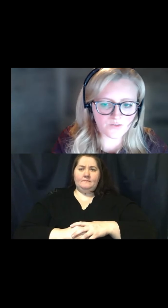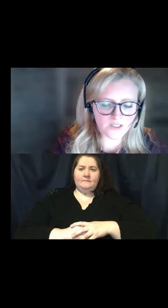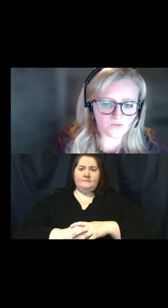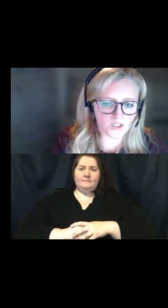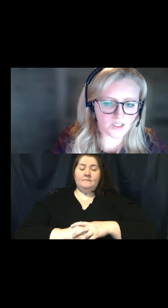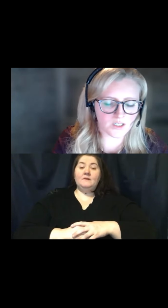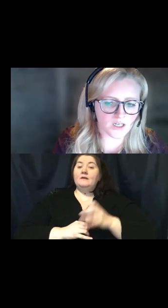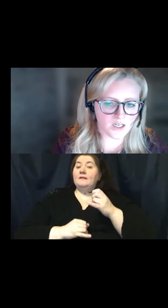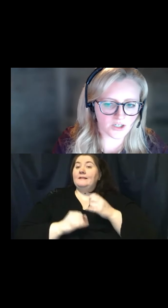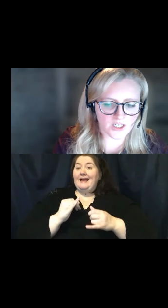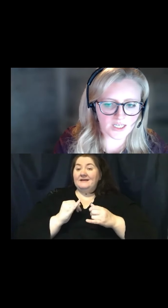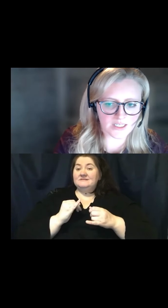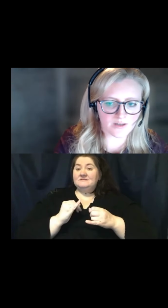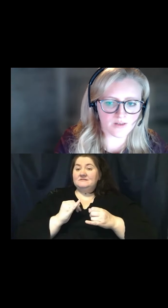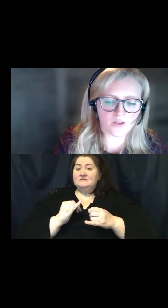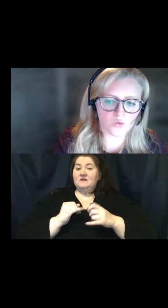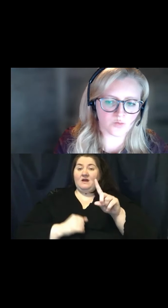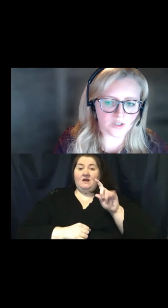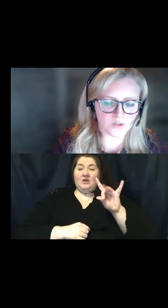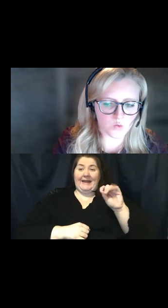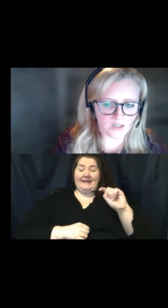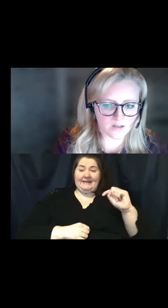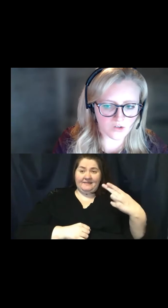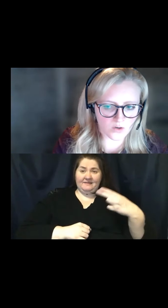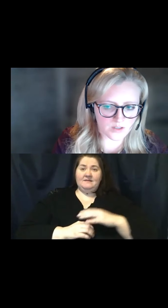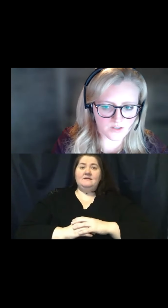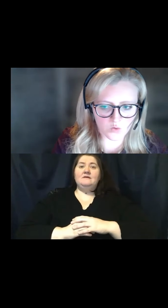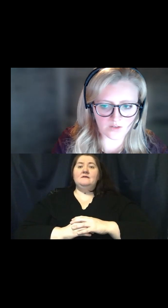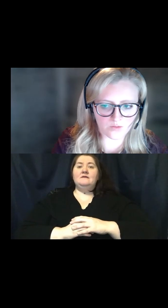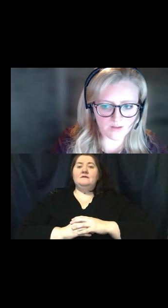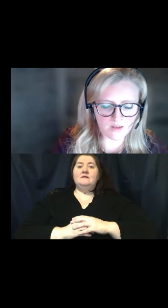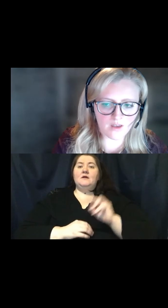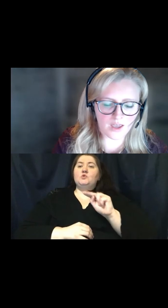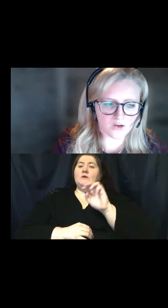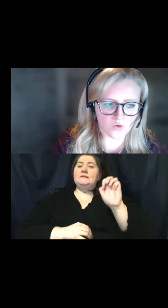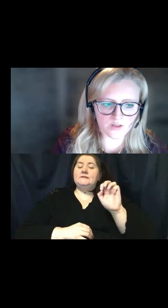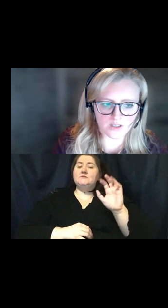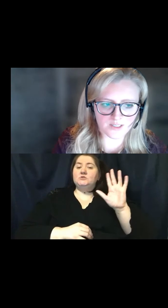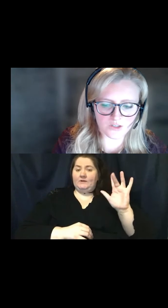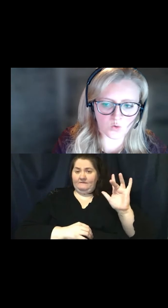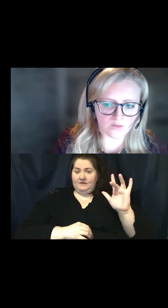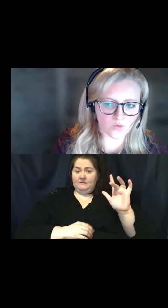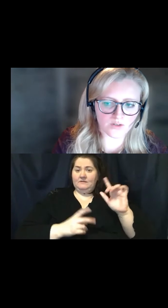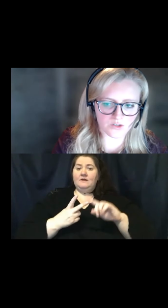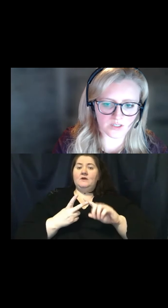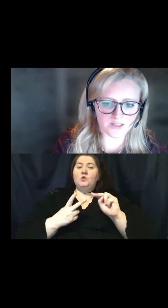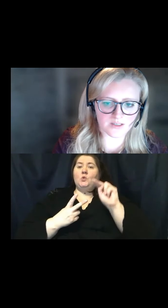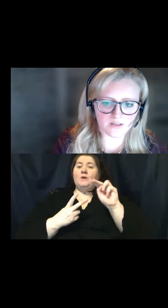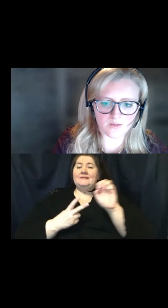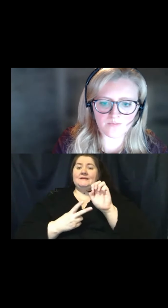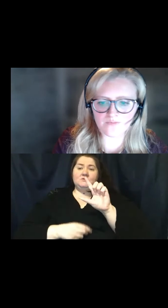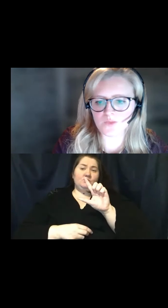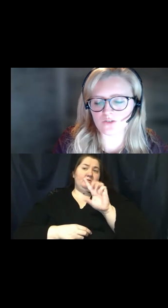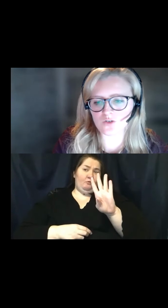The last phase of work on 180th would be between Northeast 25th and Northeast 24th